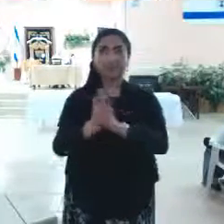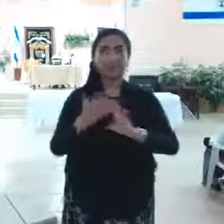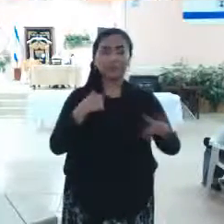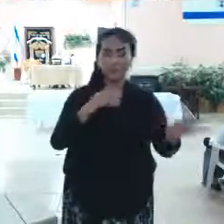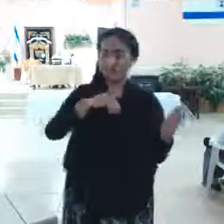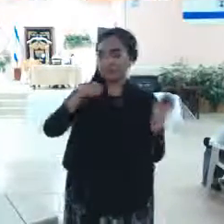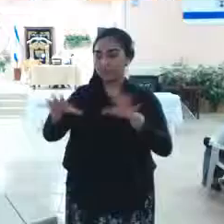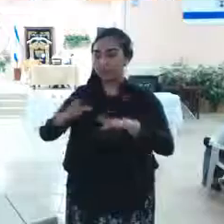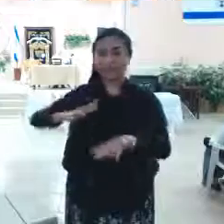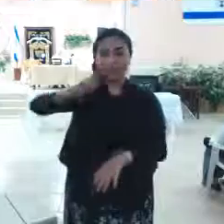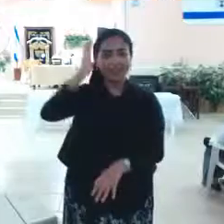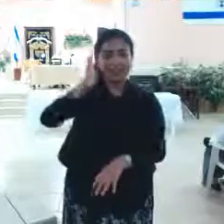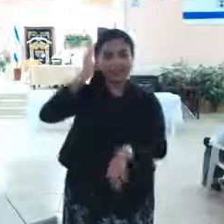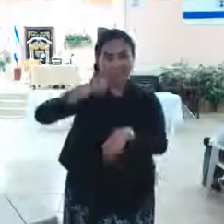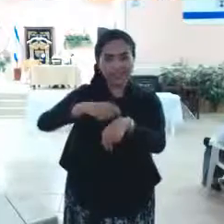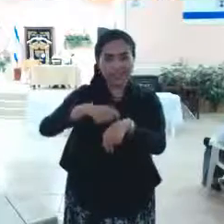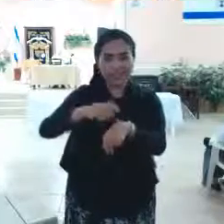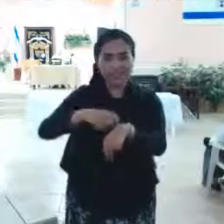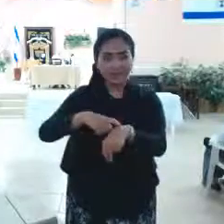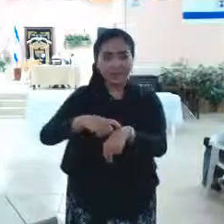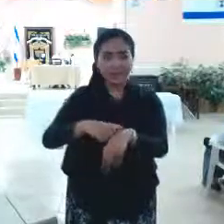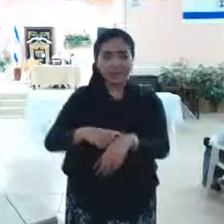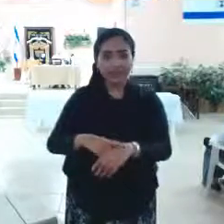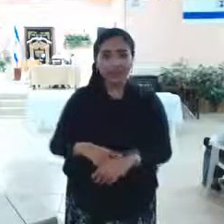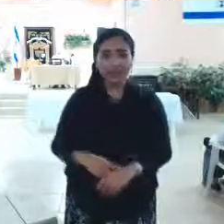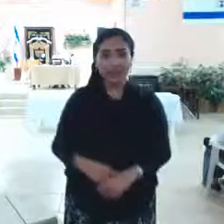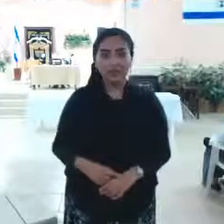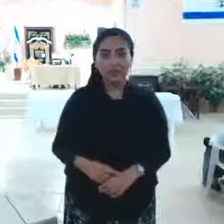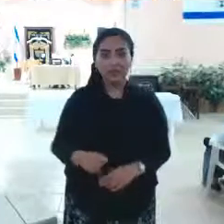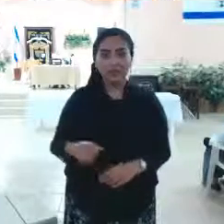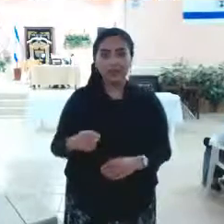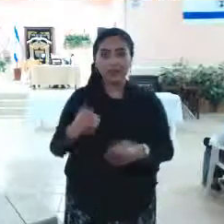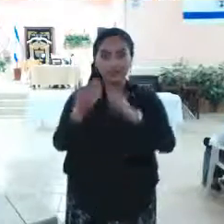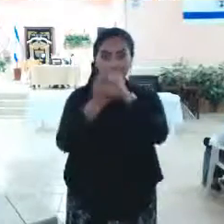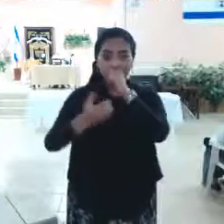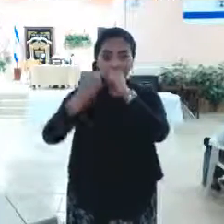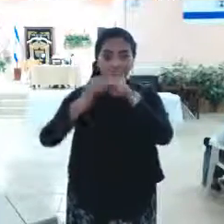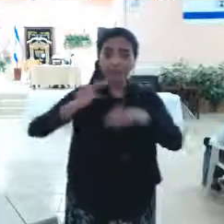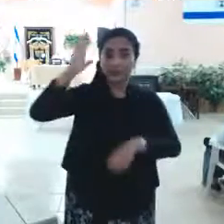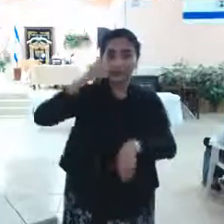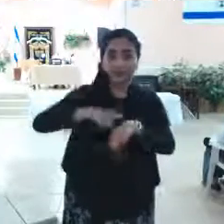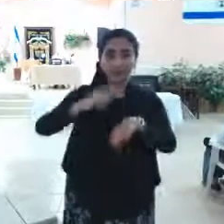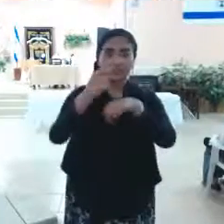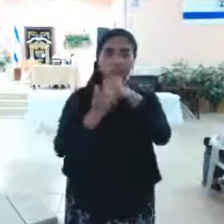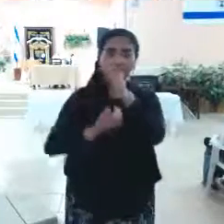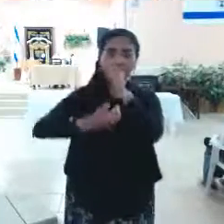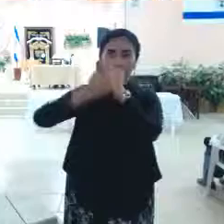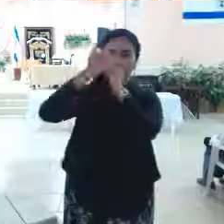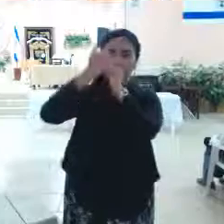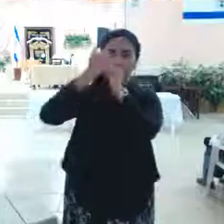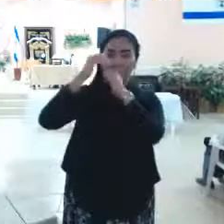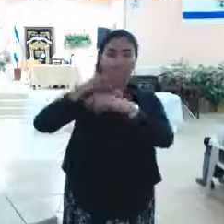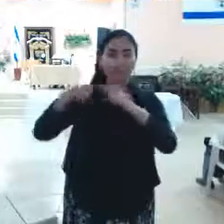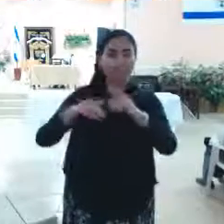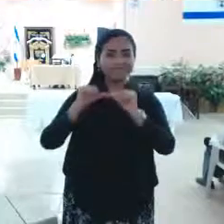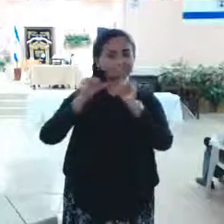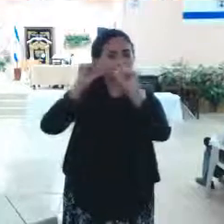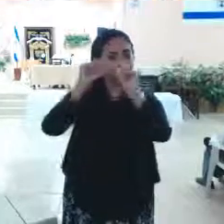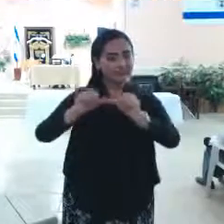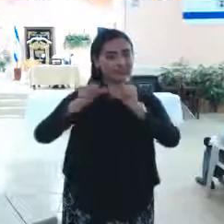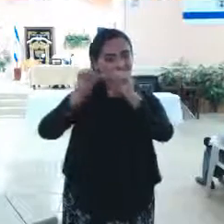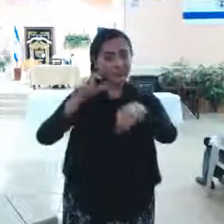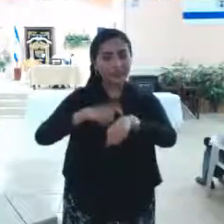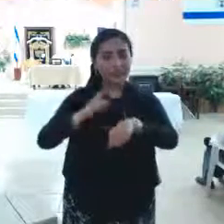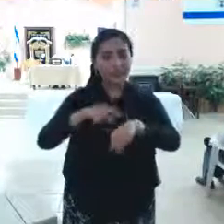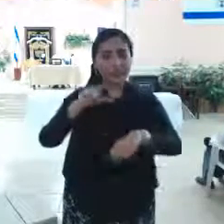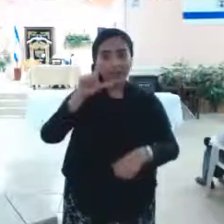I kind of transported myself to that time. The Adontokas of that time, the ones that blow the shofar at that